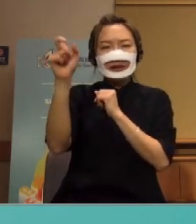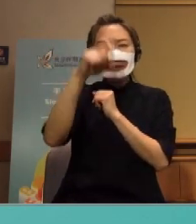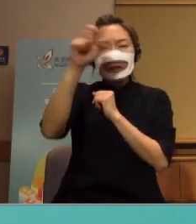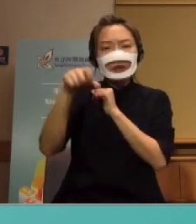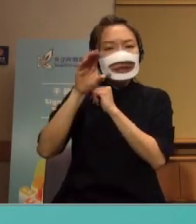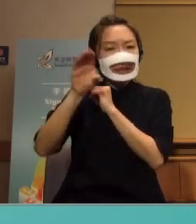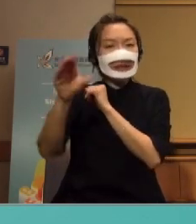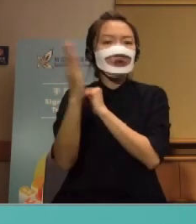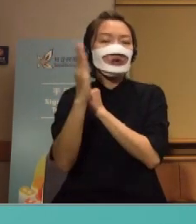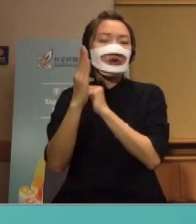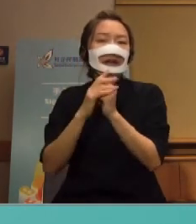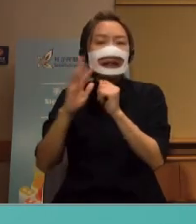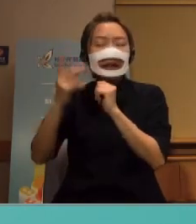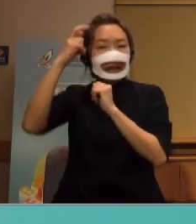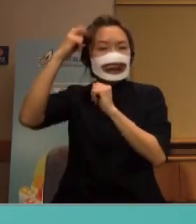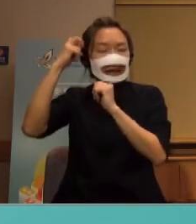10x. And that'd be really helpful.